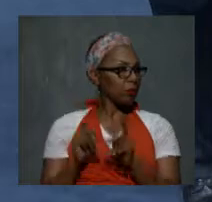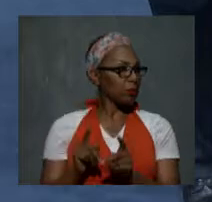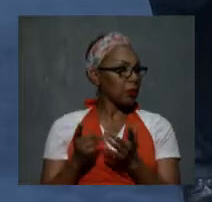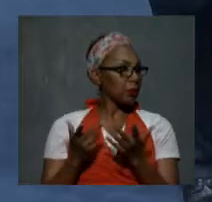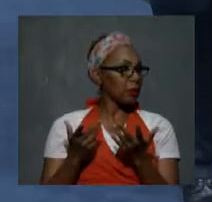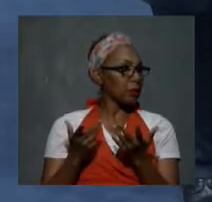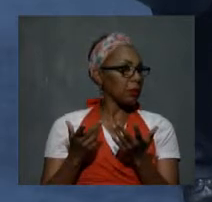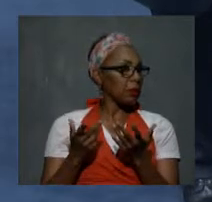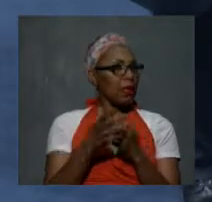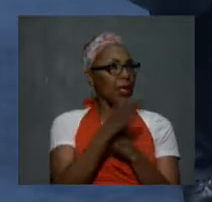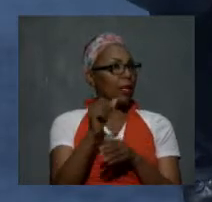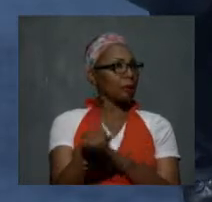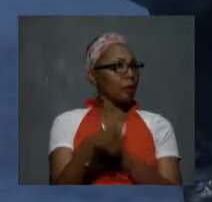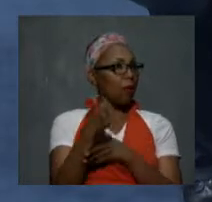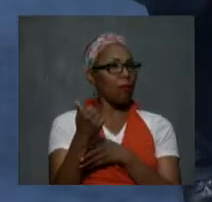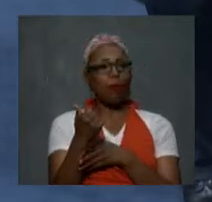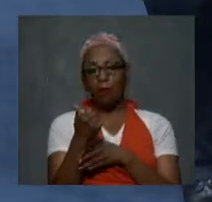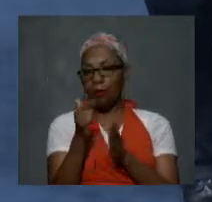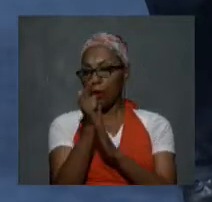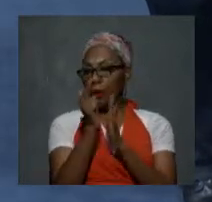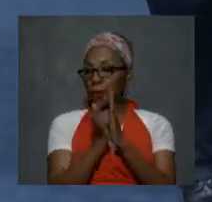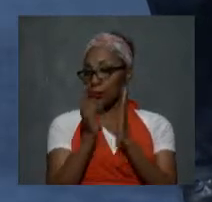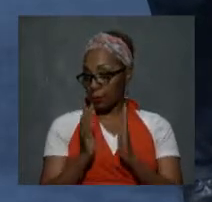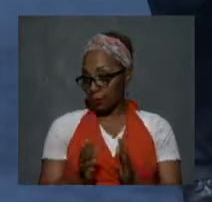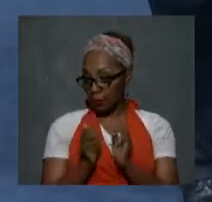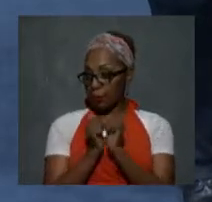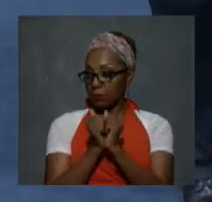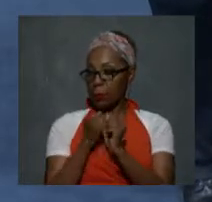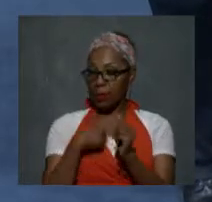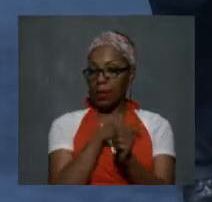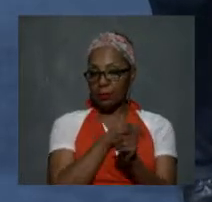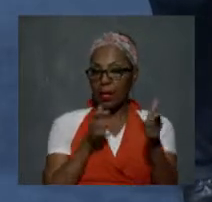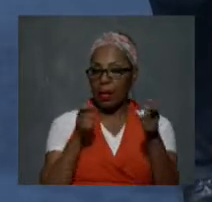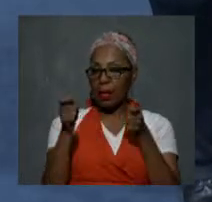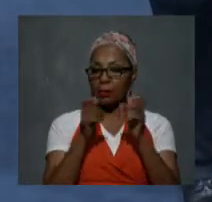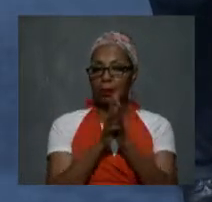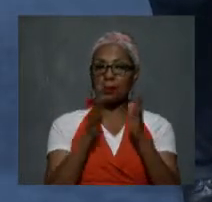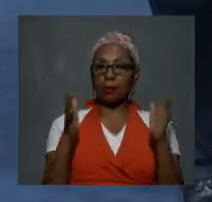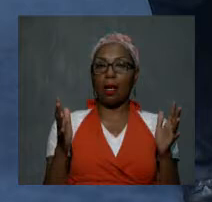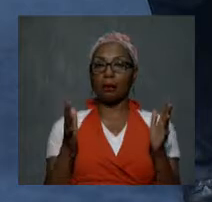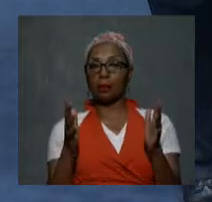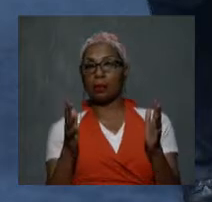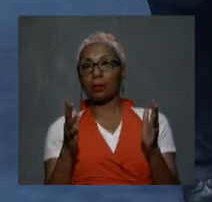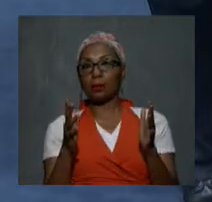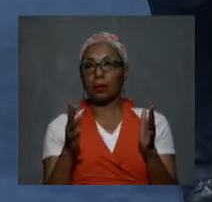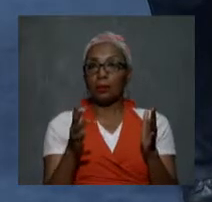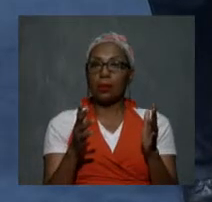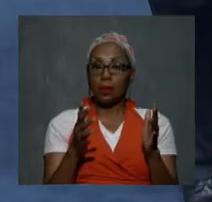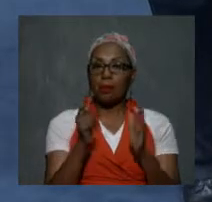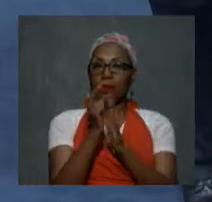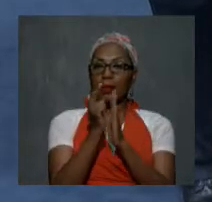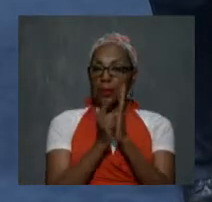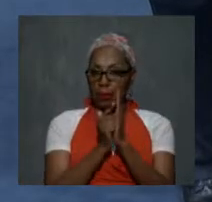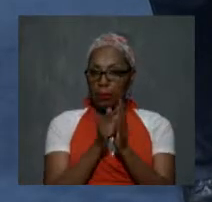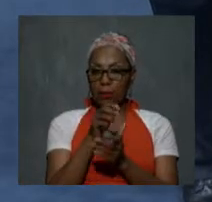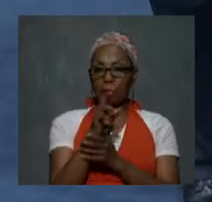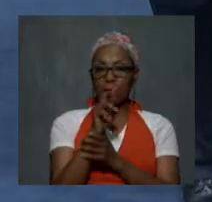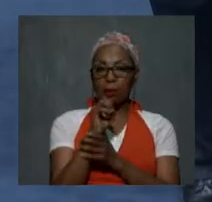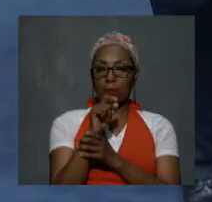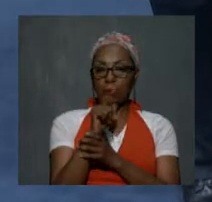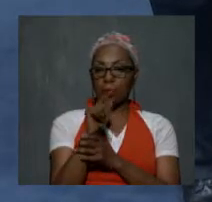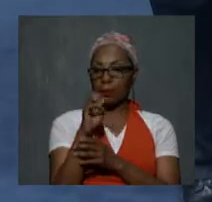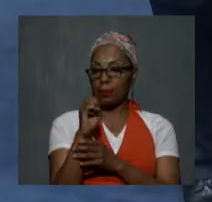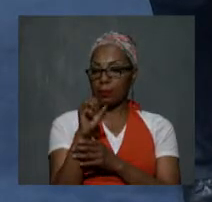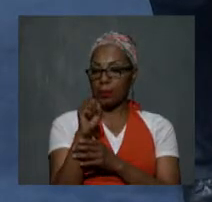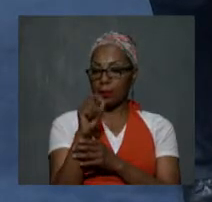and some other attorneys is handling a lot of the legal real estate matters and